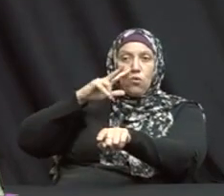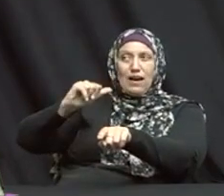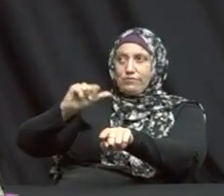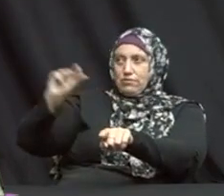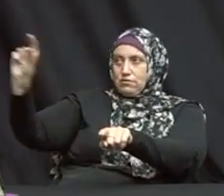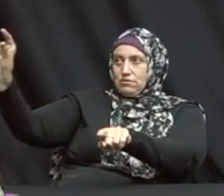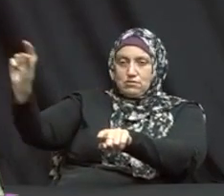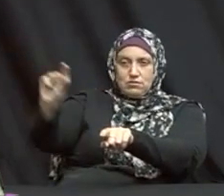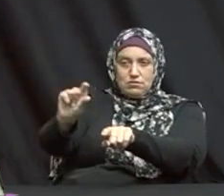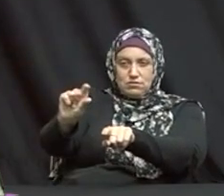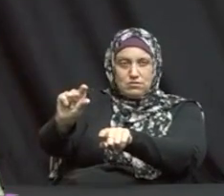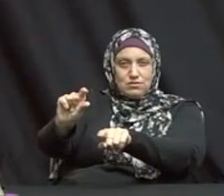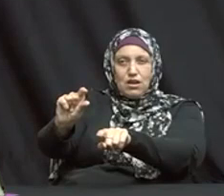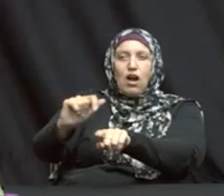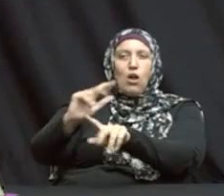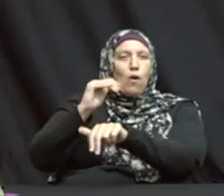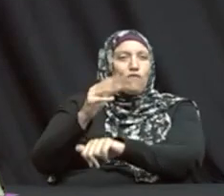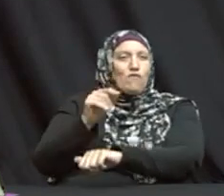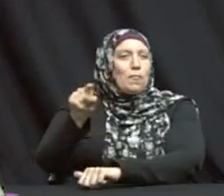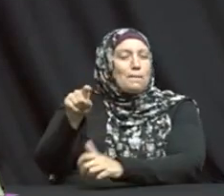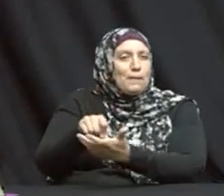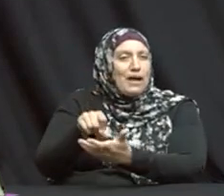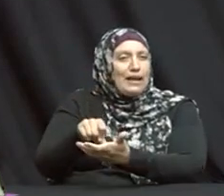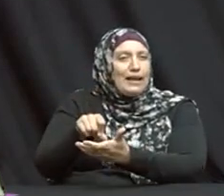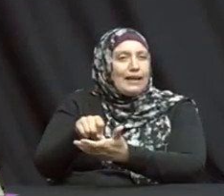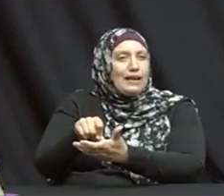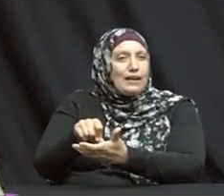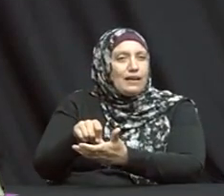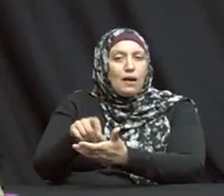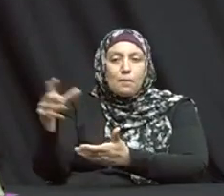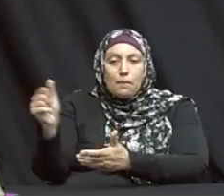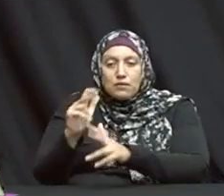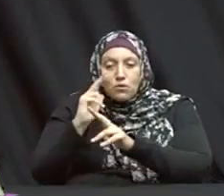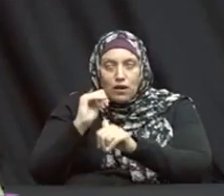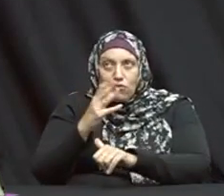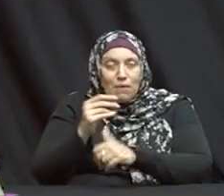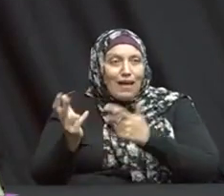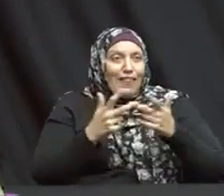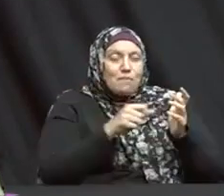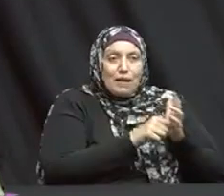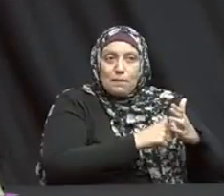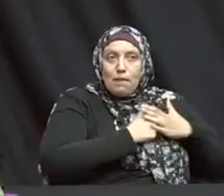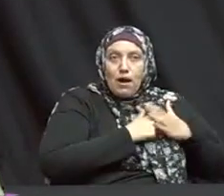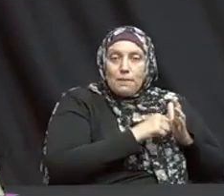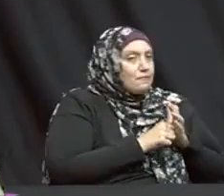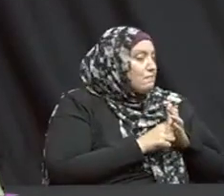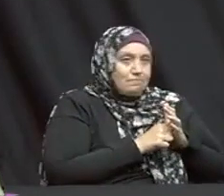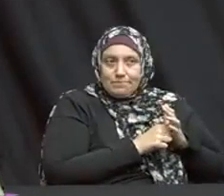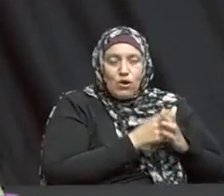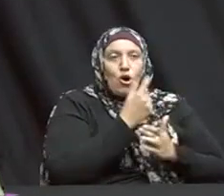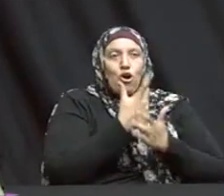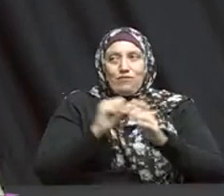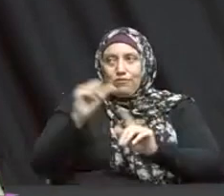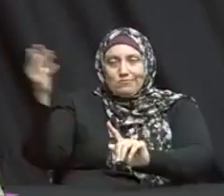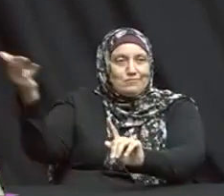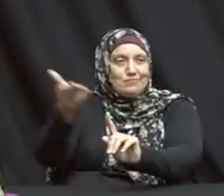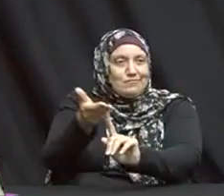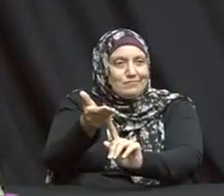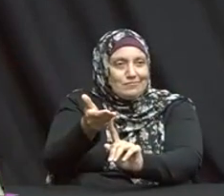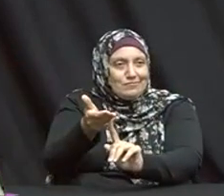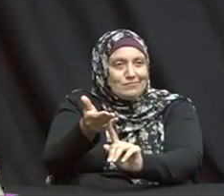quarter of my estate, according to the religion, am I entitled in the religion